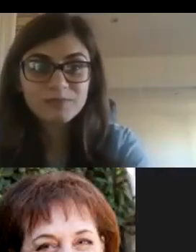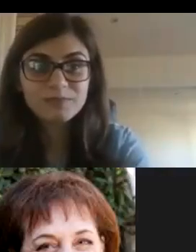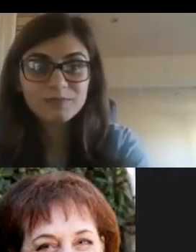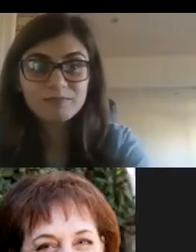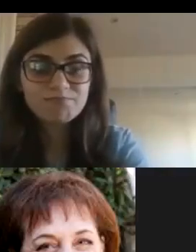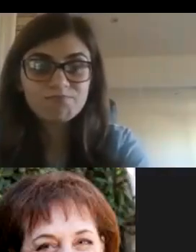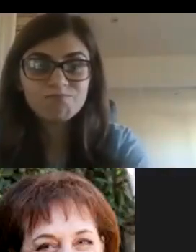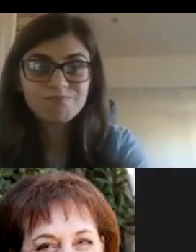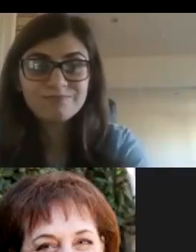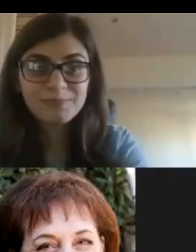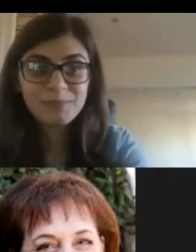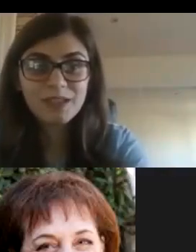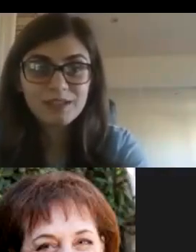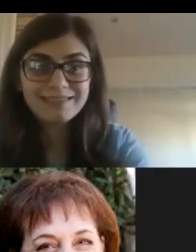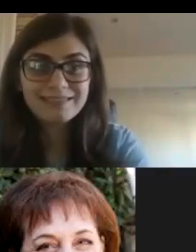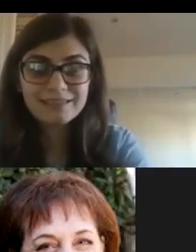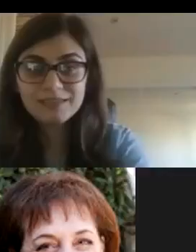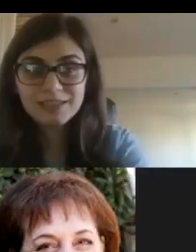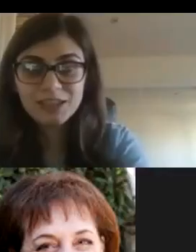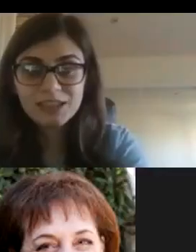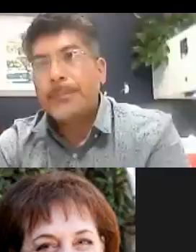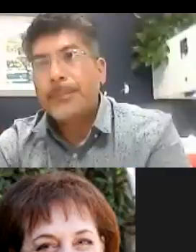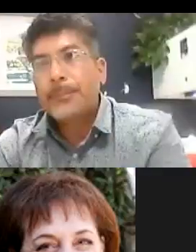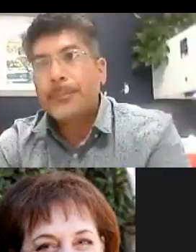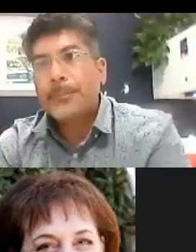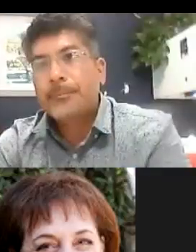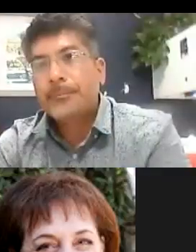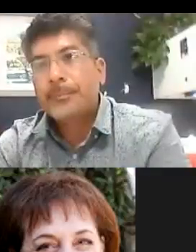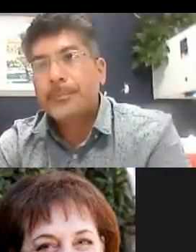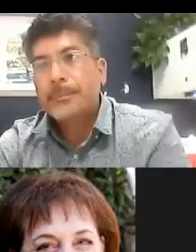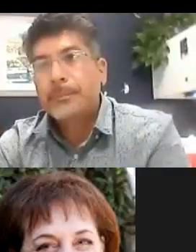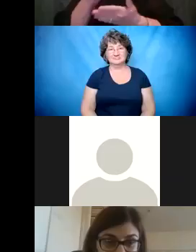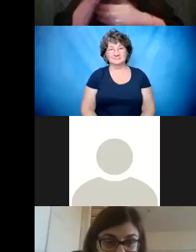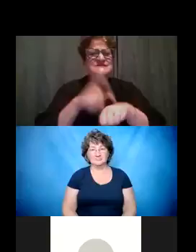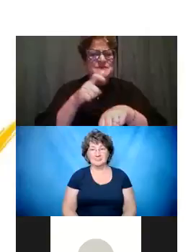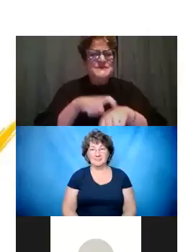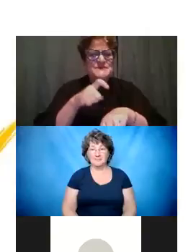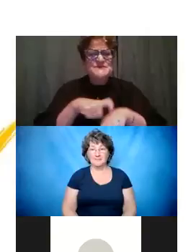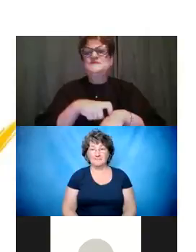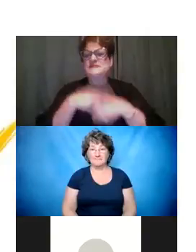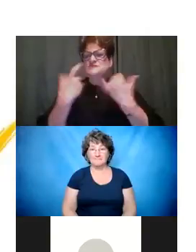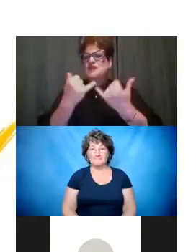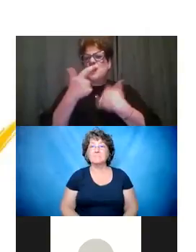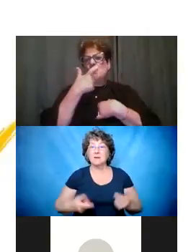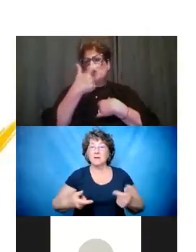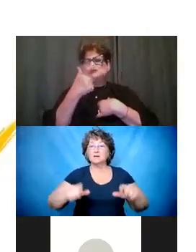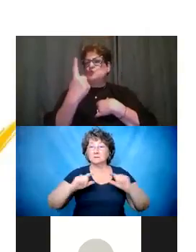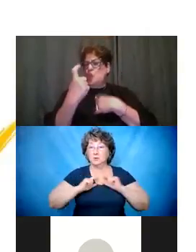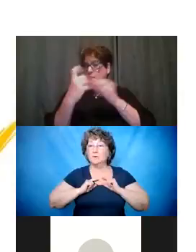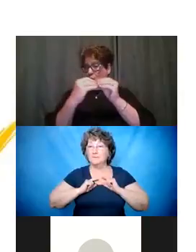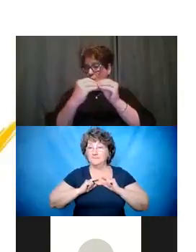I appreciate your time here today. And now what I would like to do is we're going to watch one more video